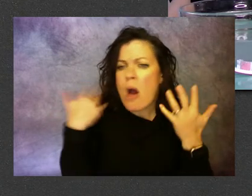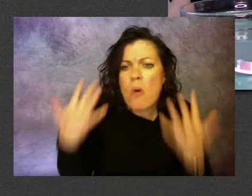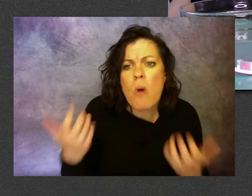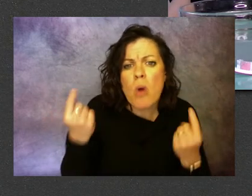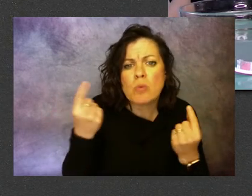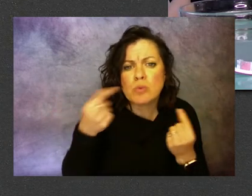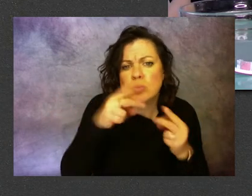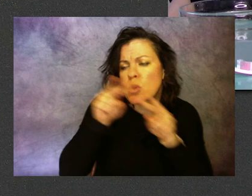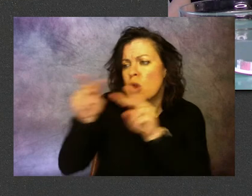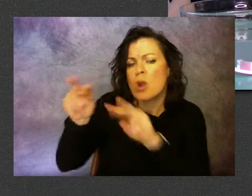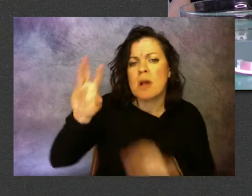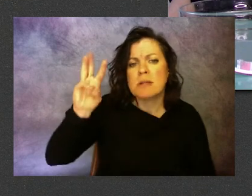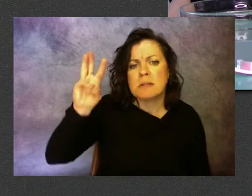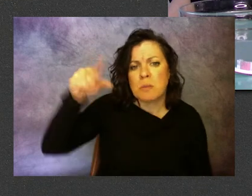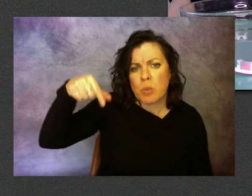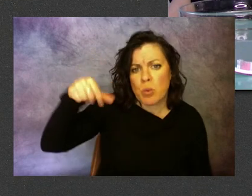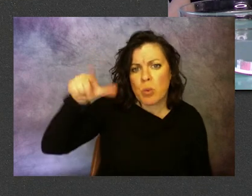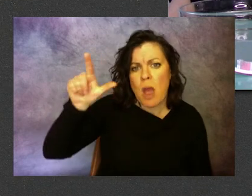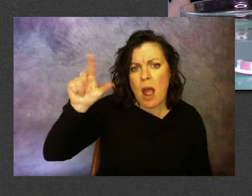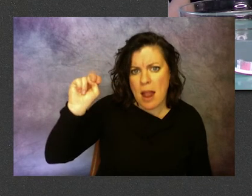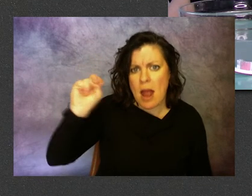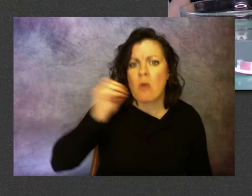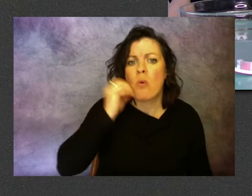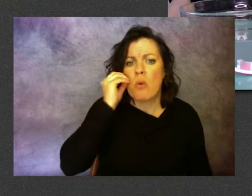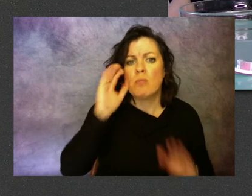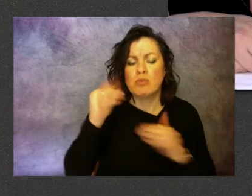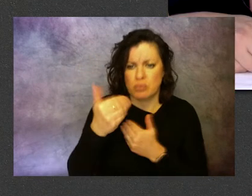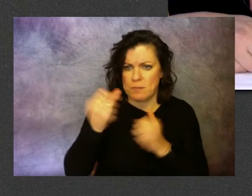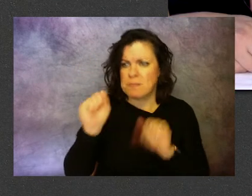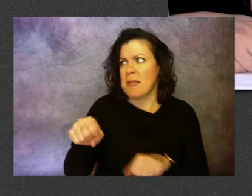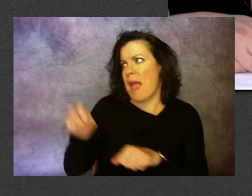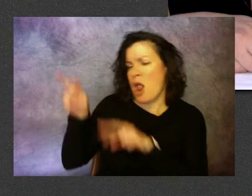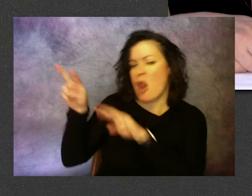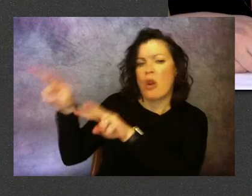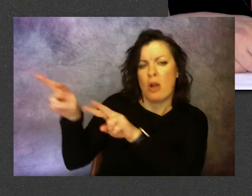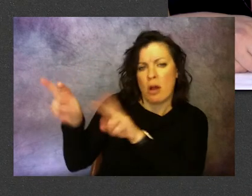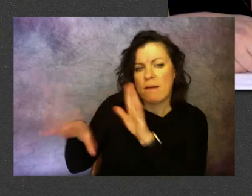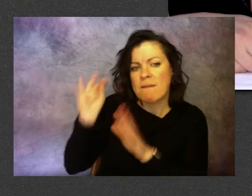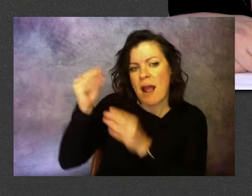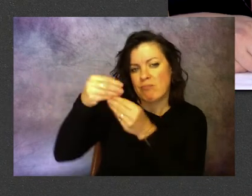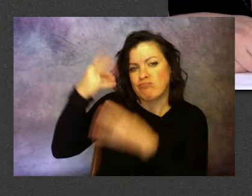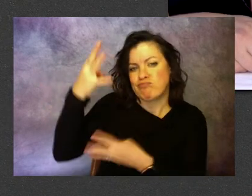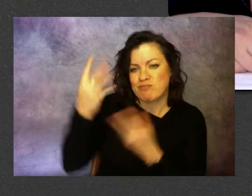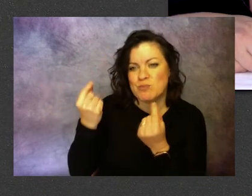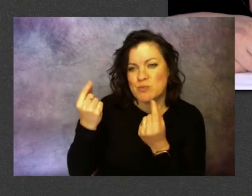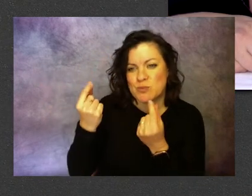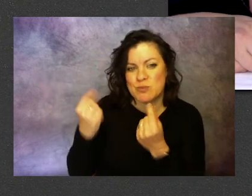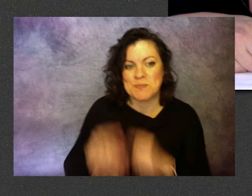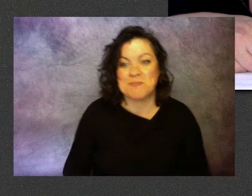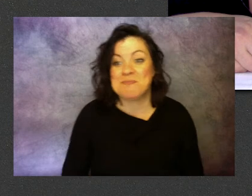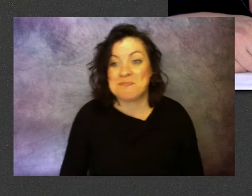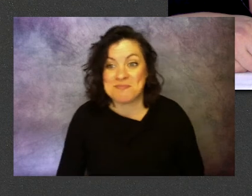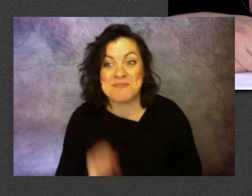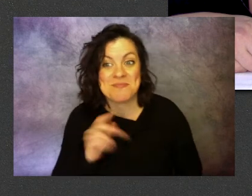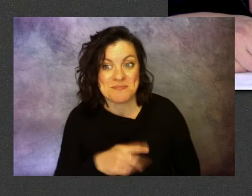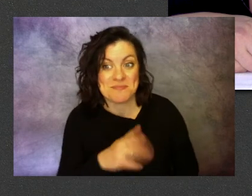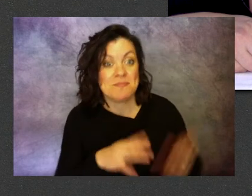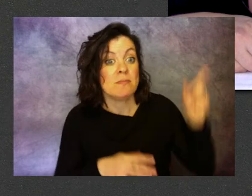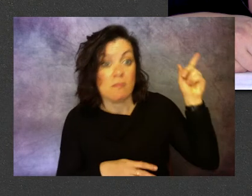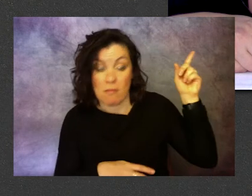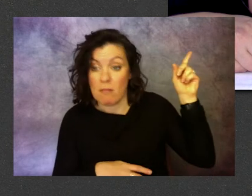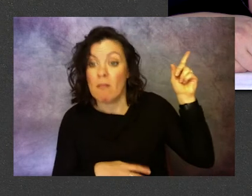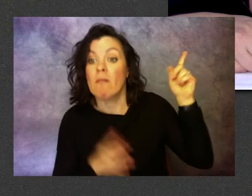activity at WQLN.org on the internet. When you brush your teeth, you want to make